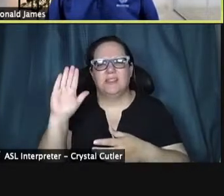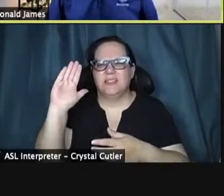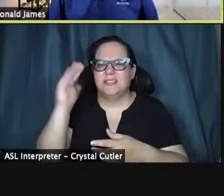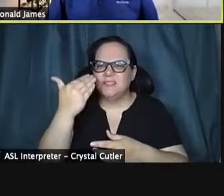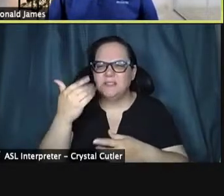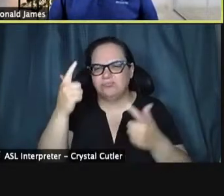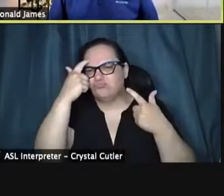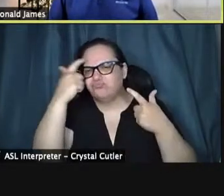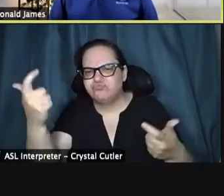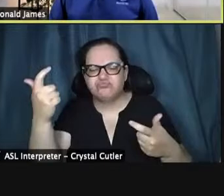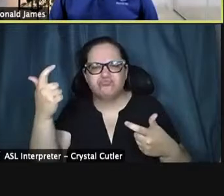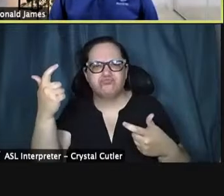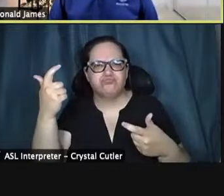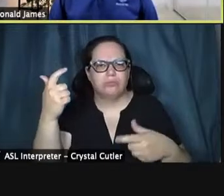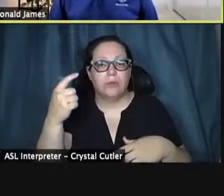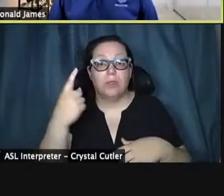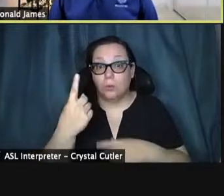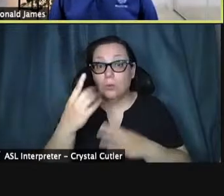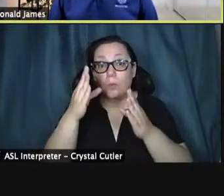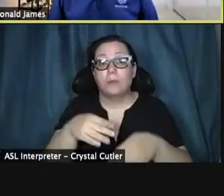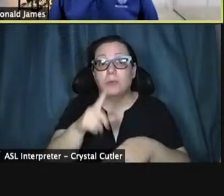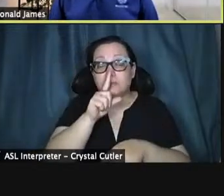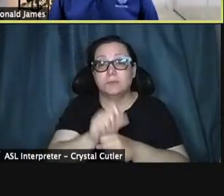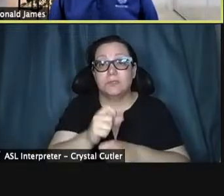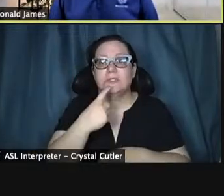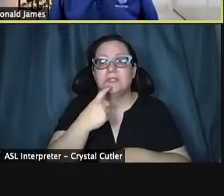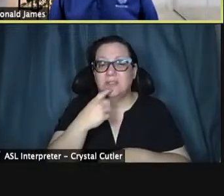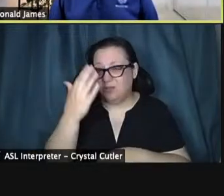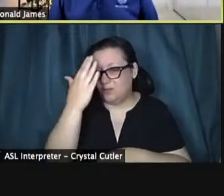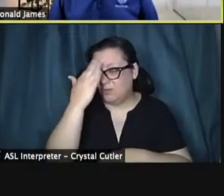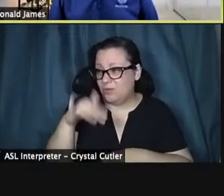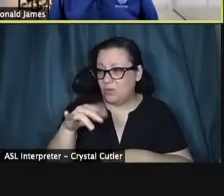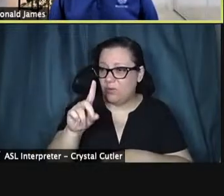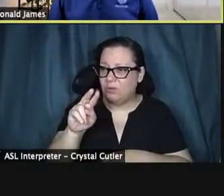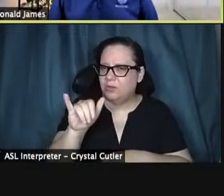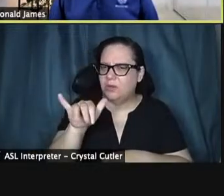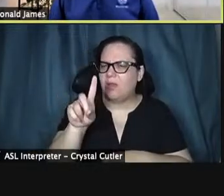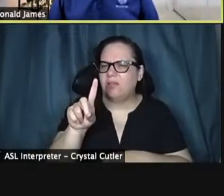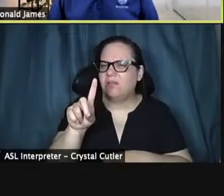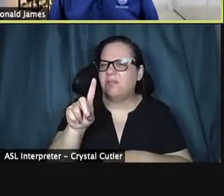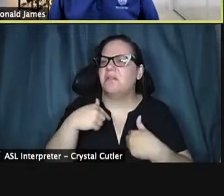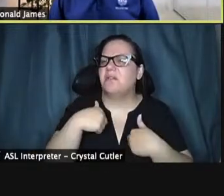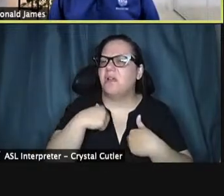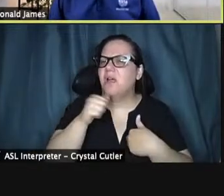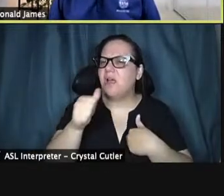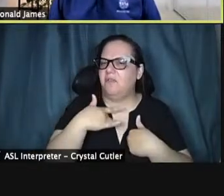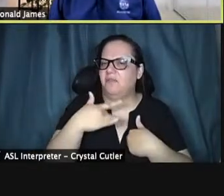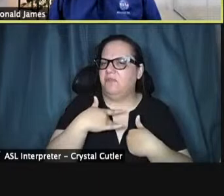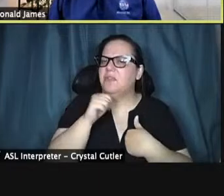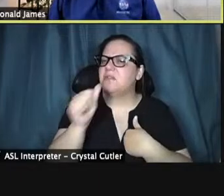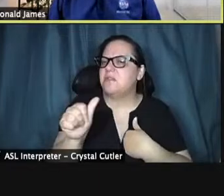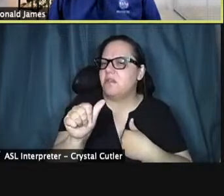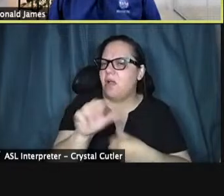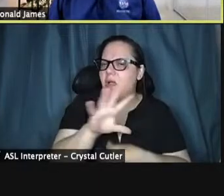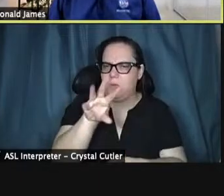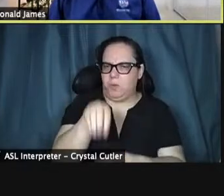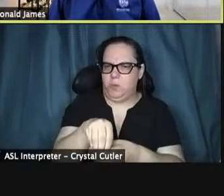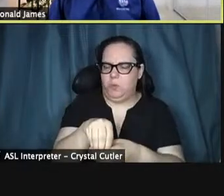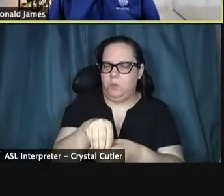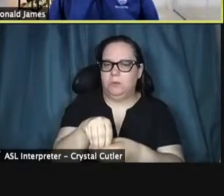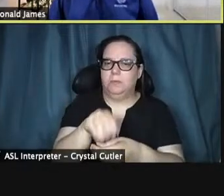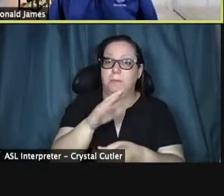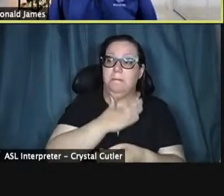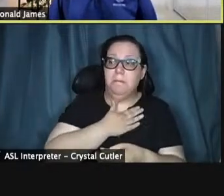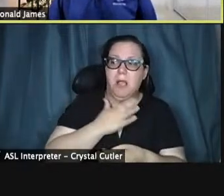And one person literally said to me, you know, Donald, I just do not feel included. It is as if my experience and views don't